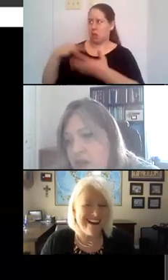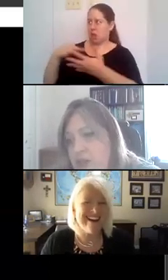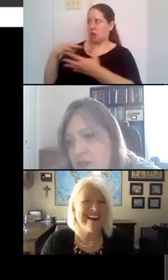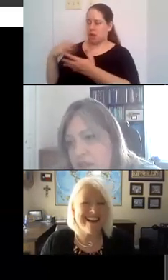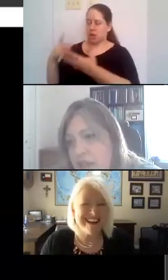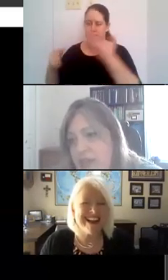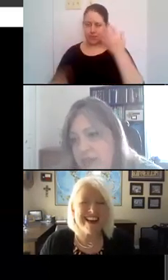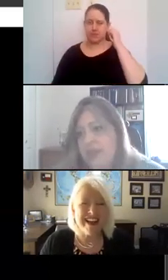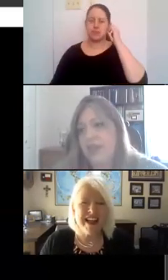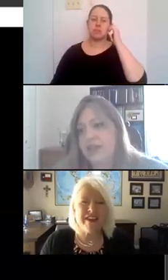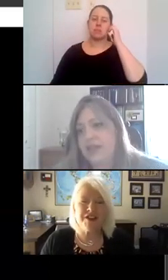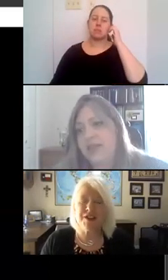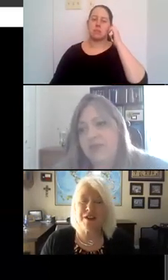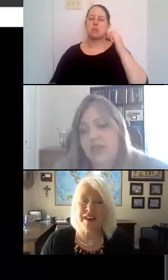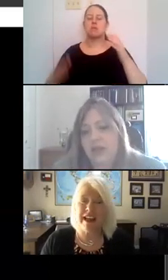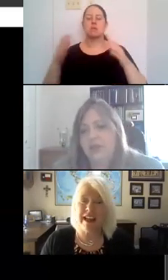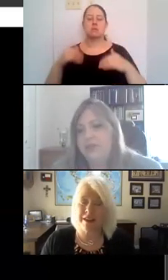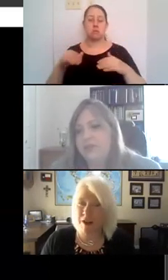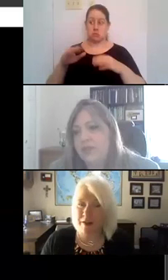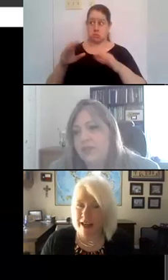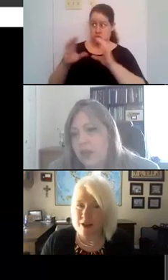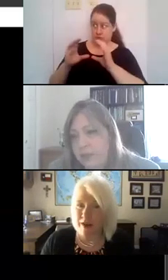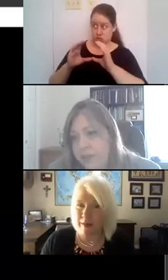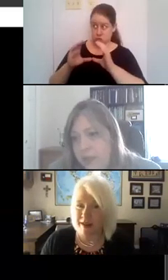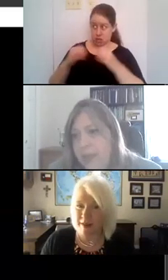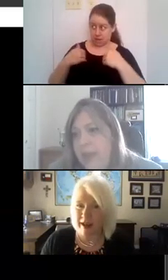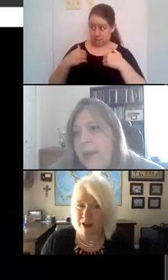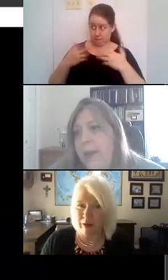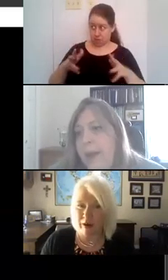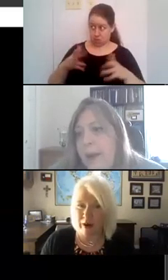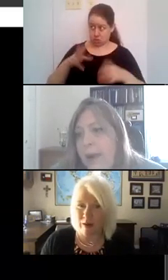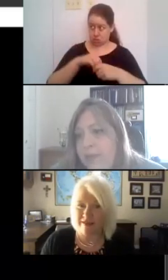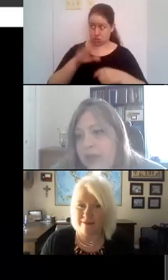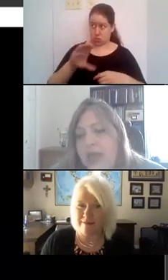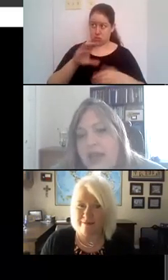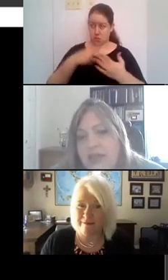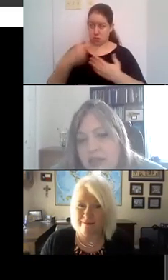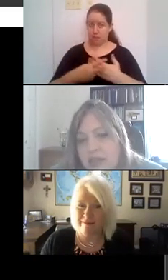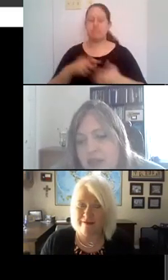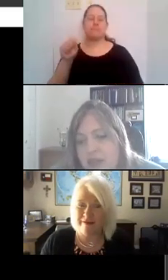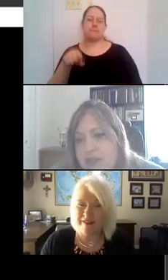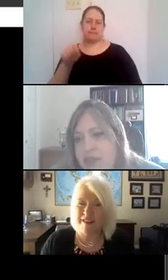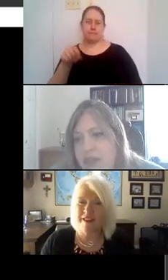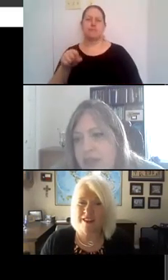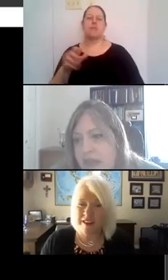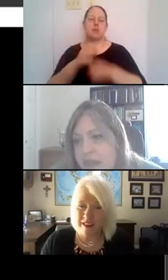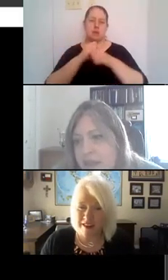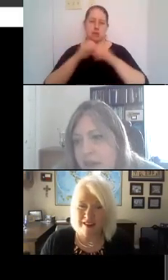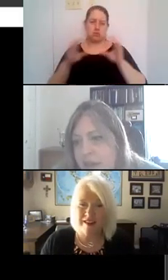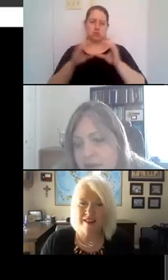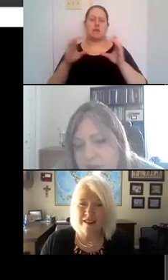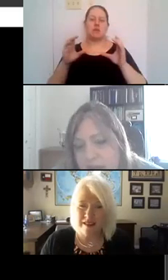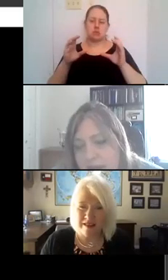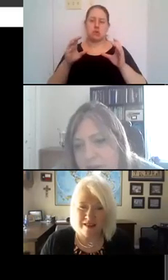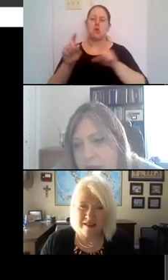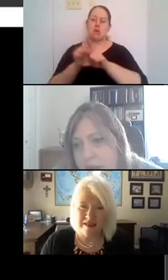construction electrician. Yes. Okay. Yes. And there's they get some certification when they participate in your program, right? Yes, they do get a cert at the end. They